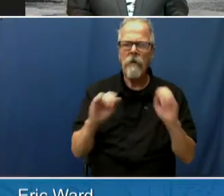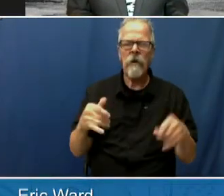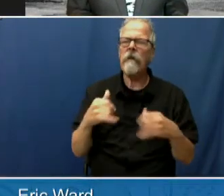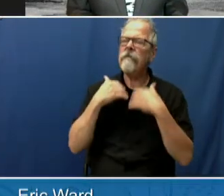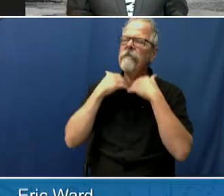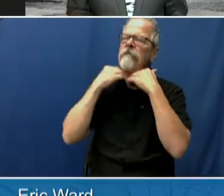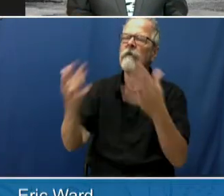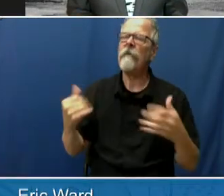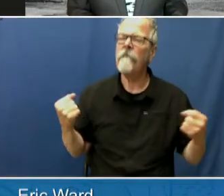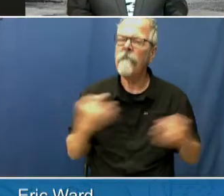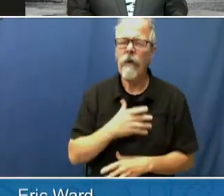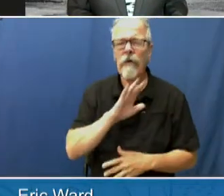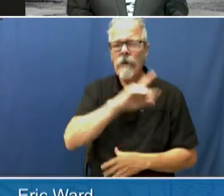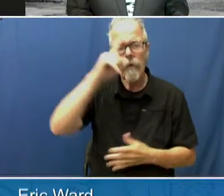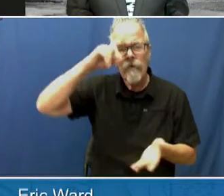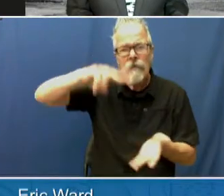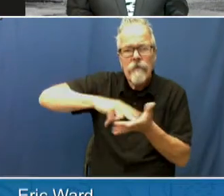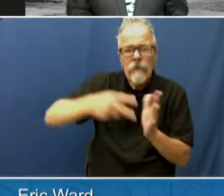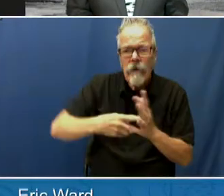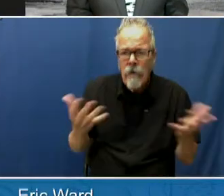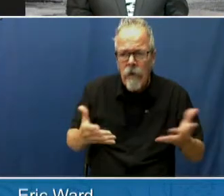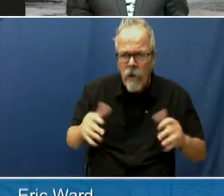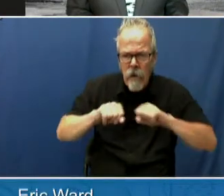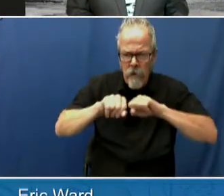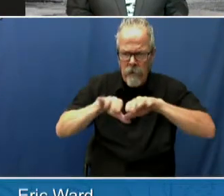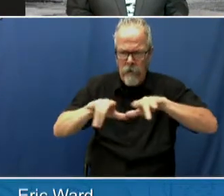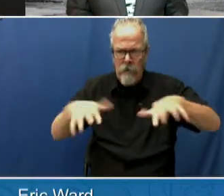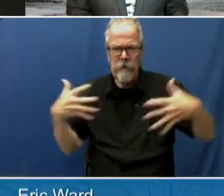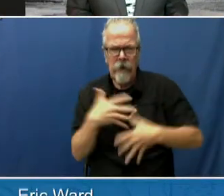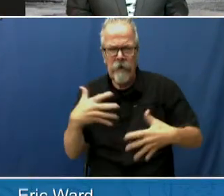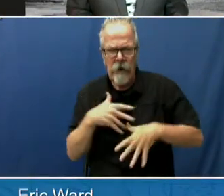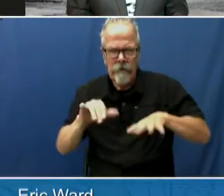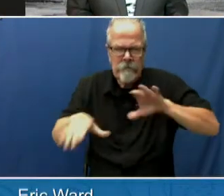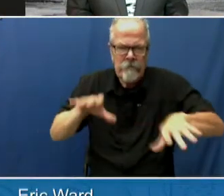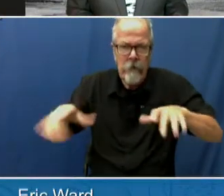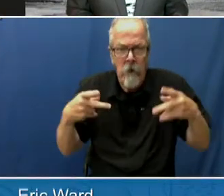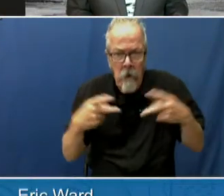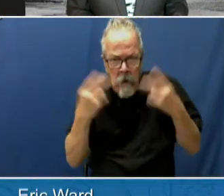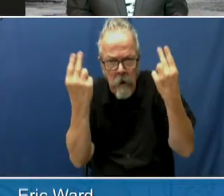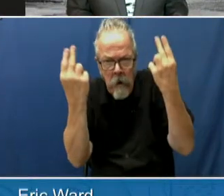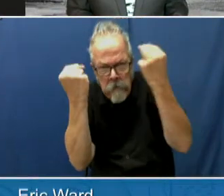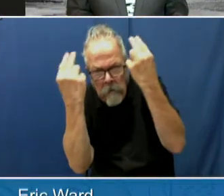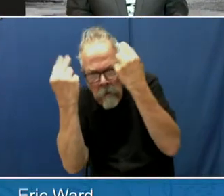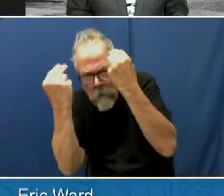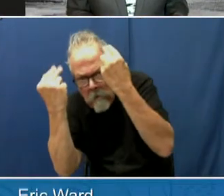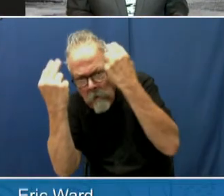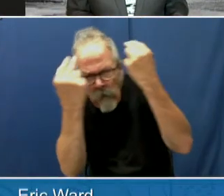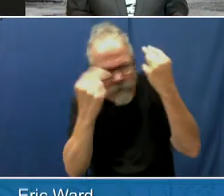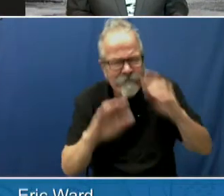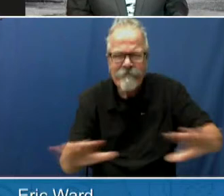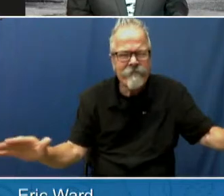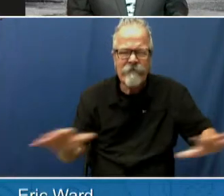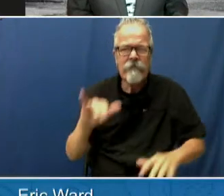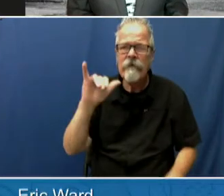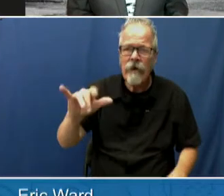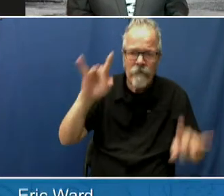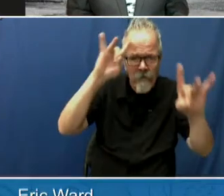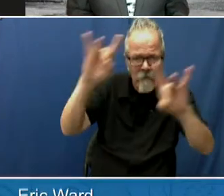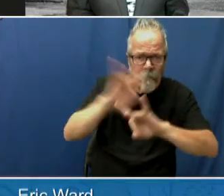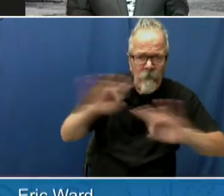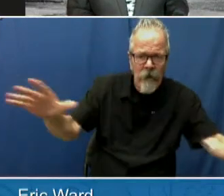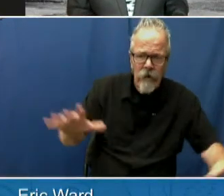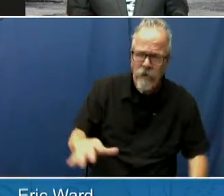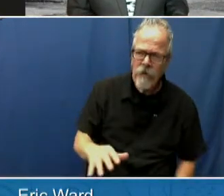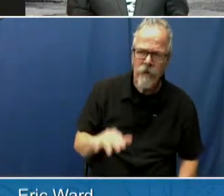to spread this weekend. Violence at these events isn't a bug, it's a feature.